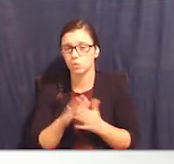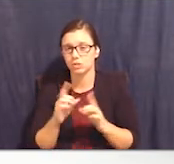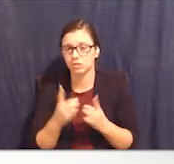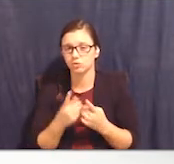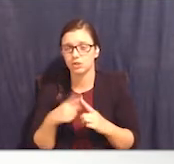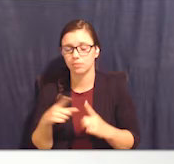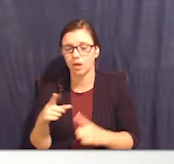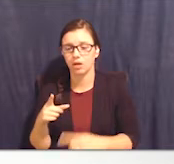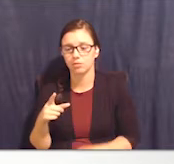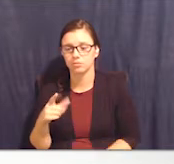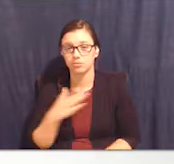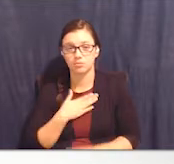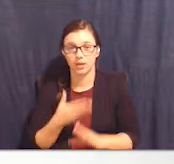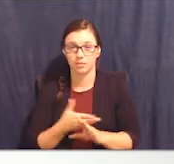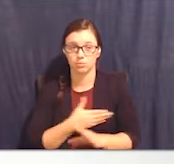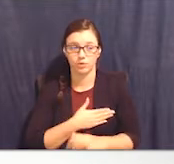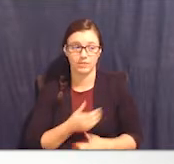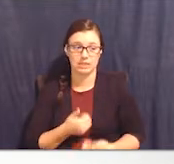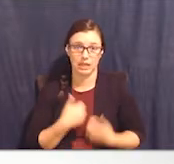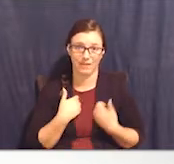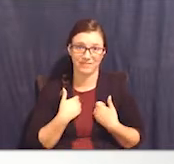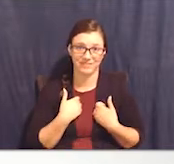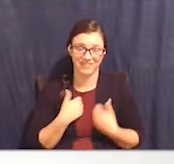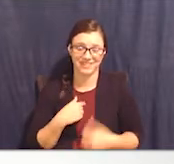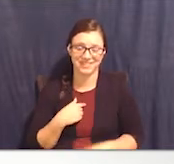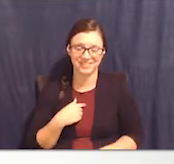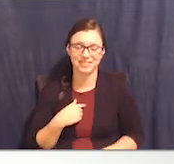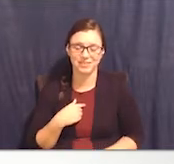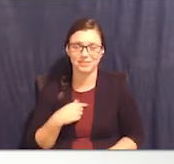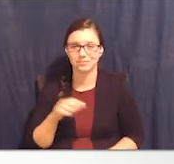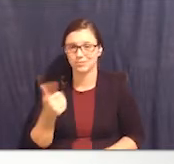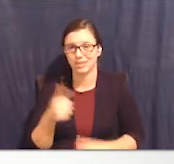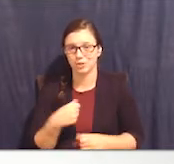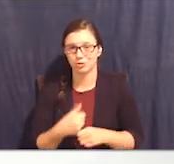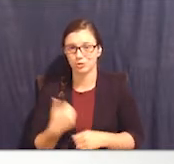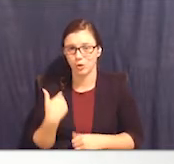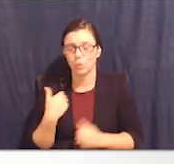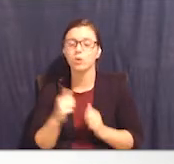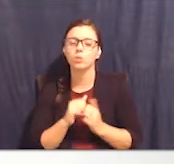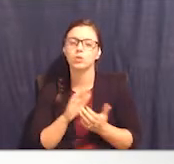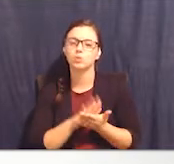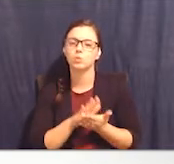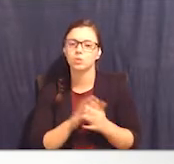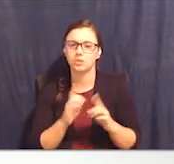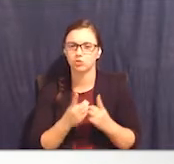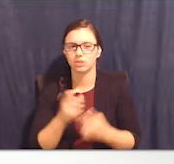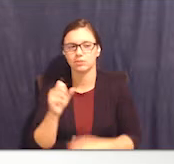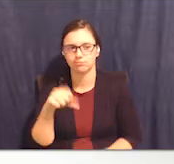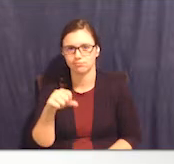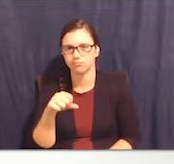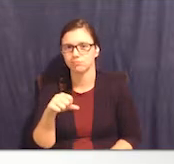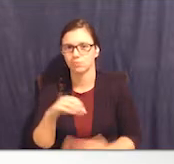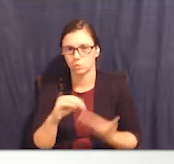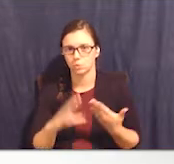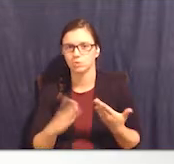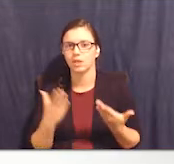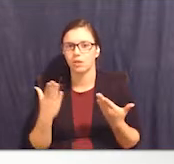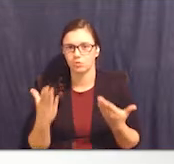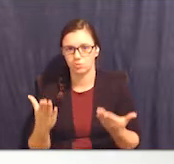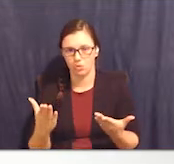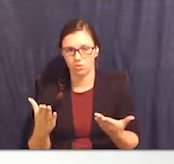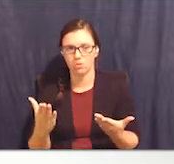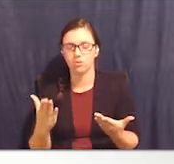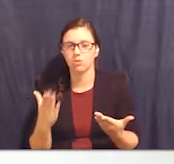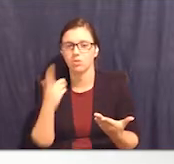club, but remember that it has to have the 3 criteria. It has to have students with disabilities, students with